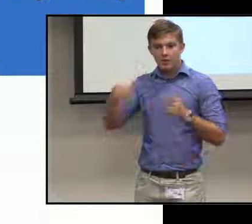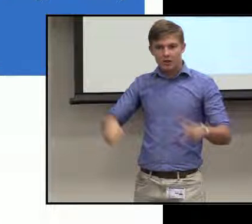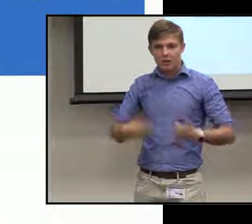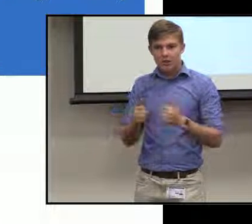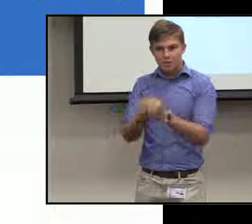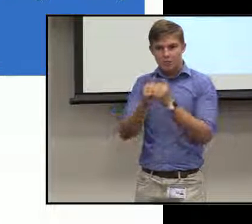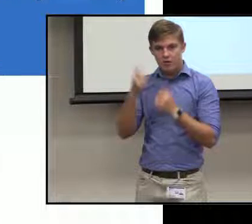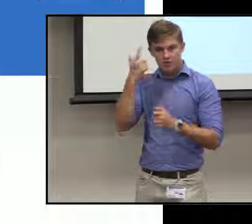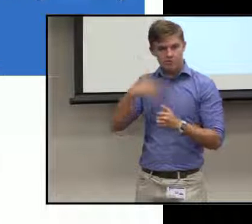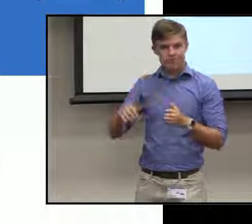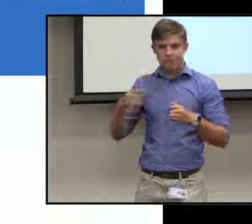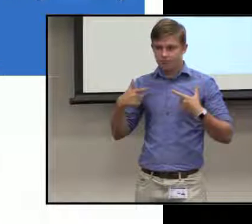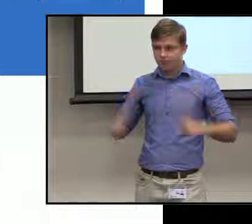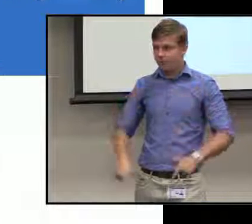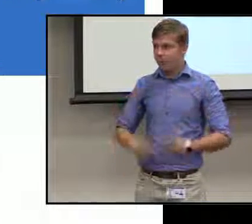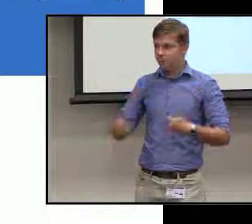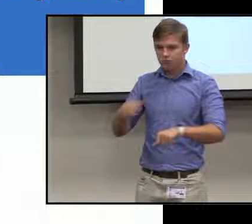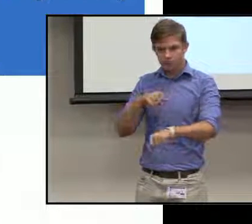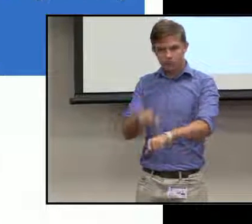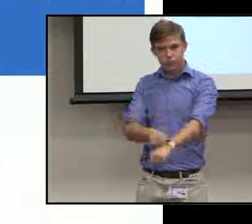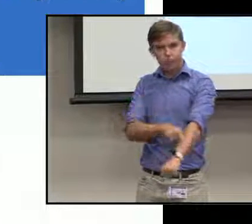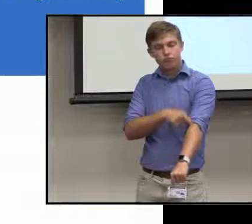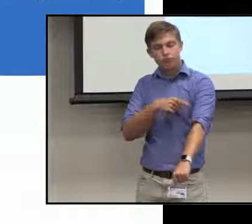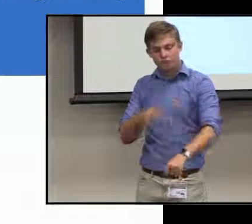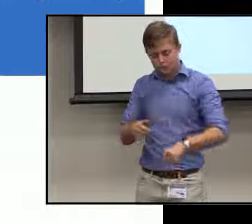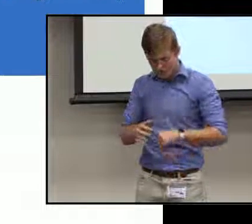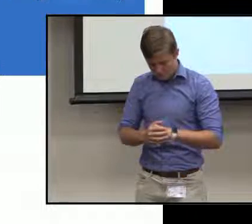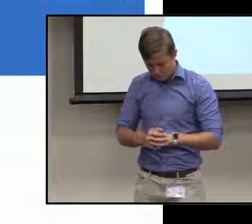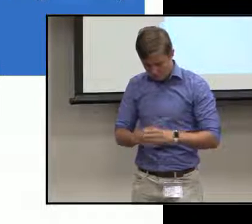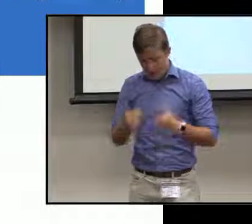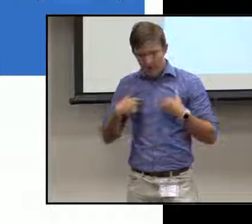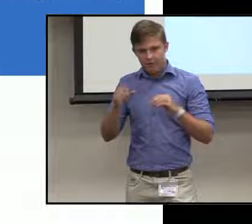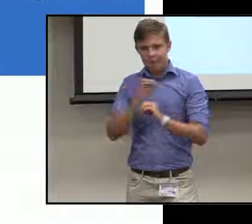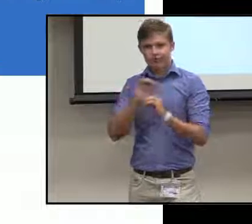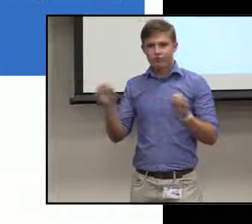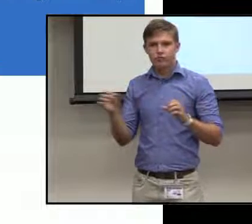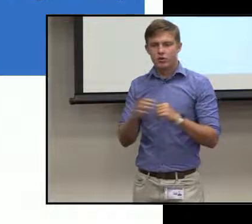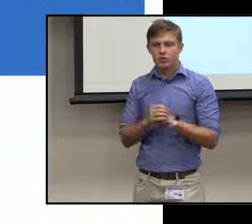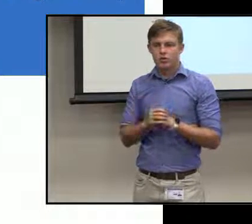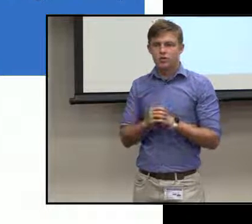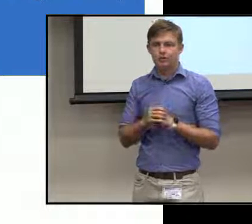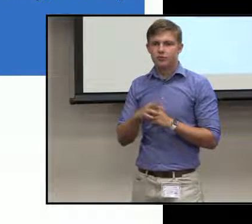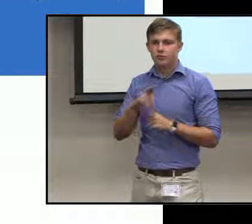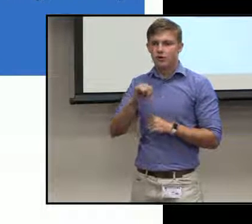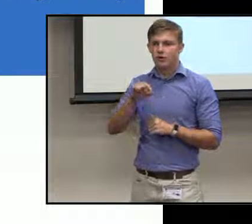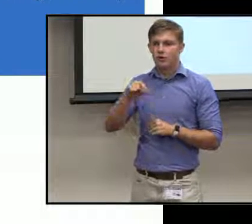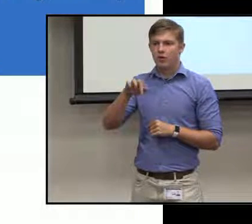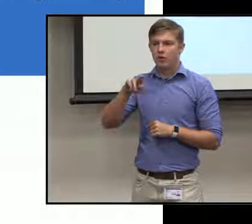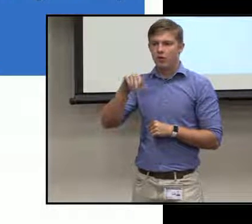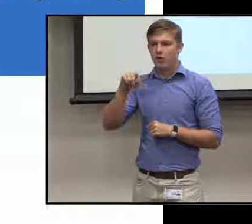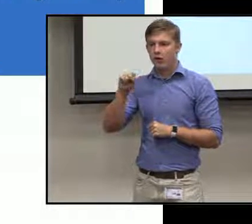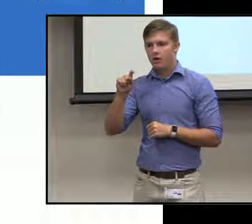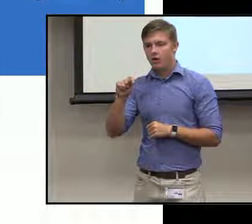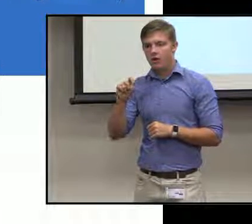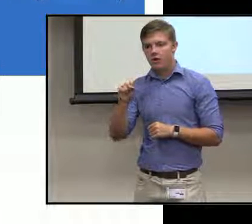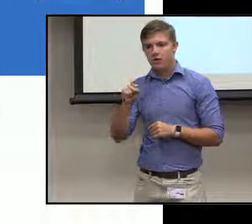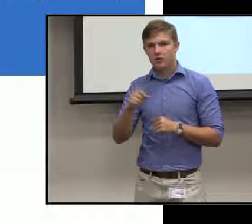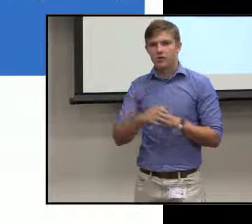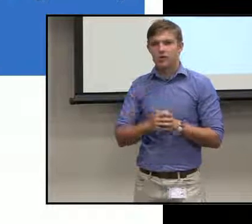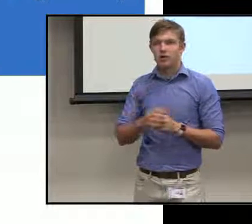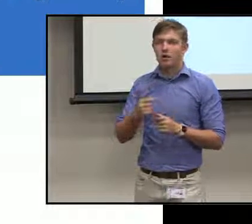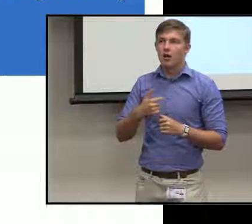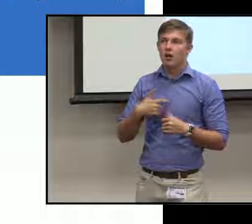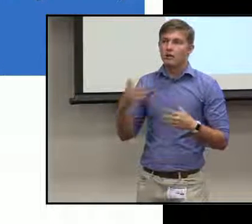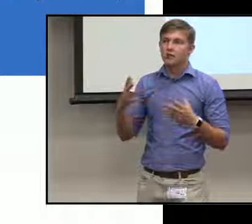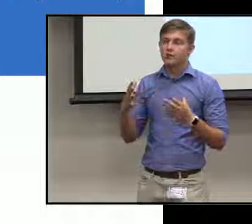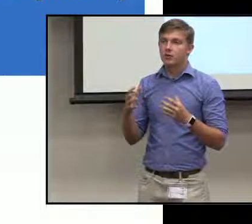life. So I think you can tell that I have really no regrets for going overseas. I wish it were for longer. I